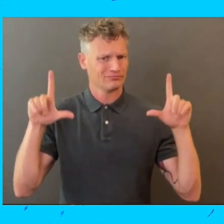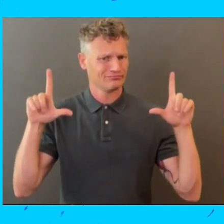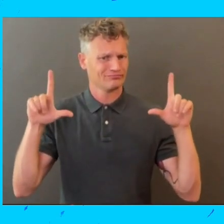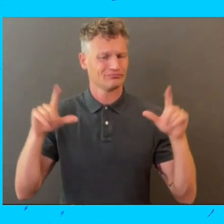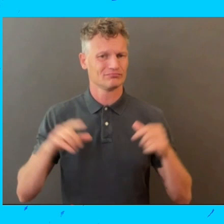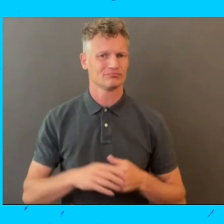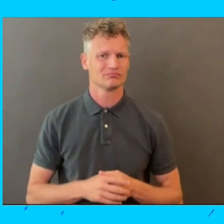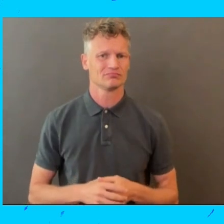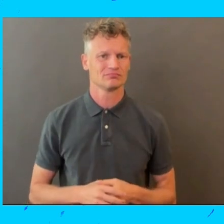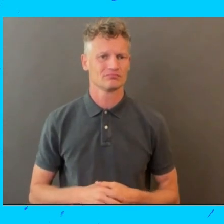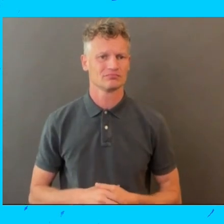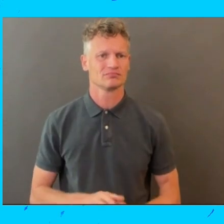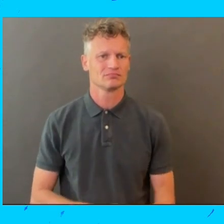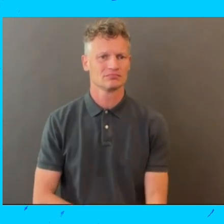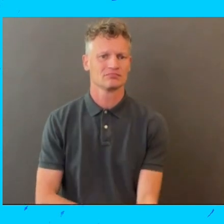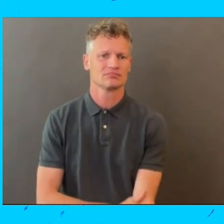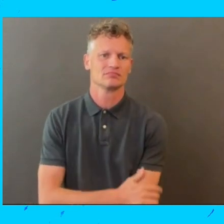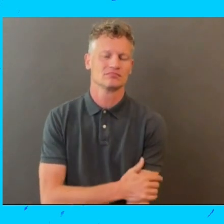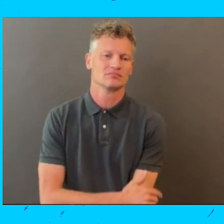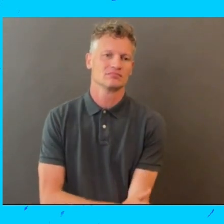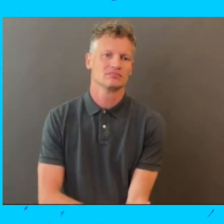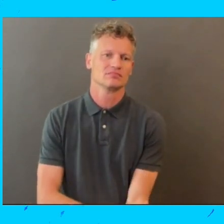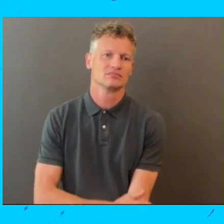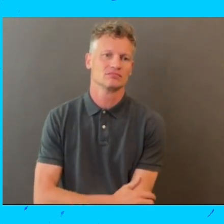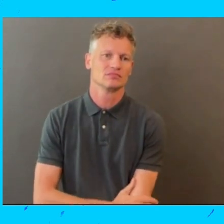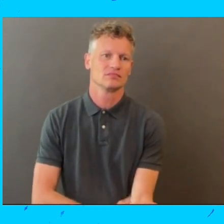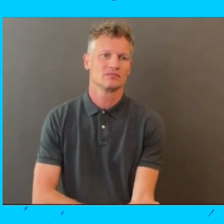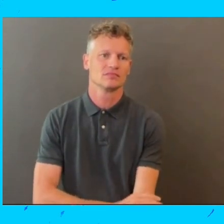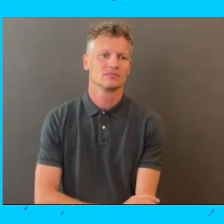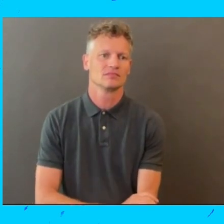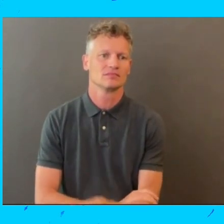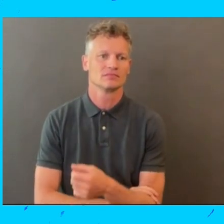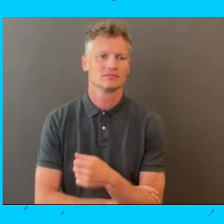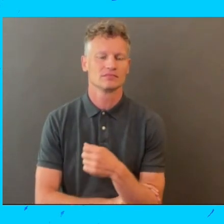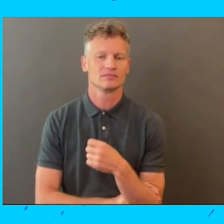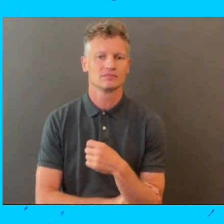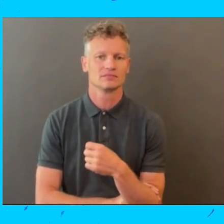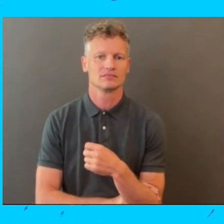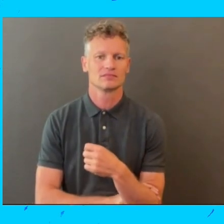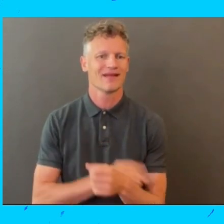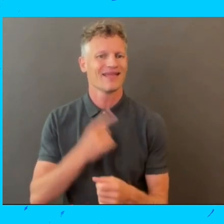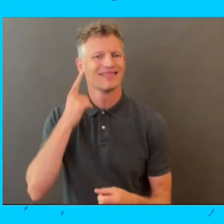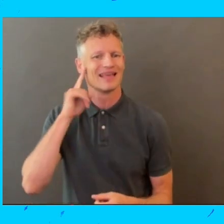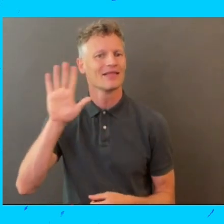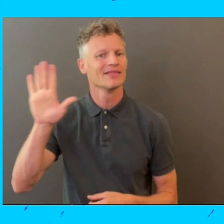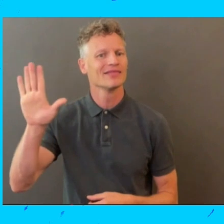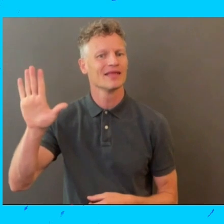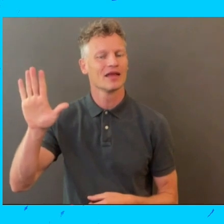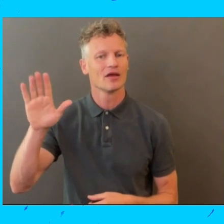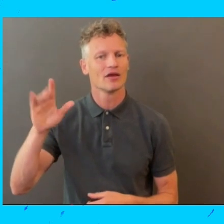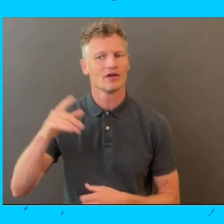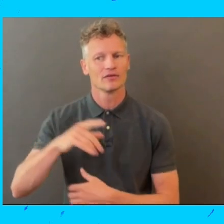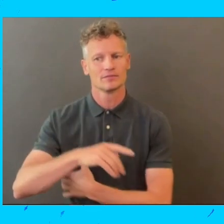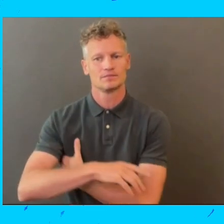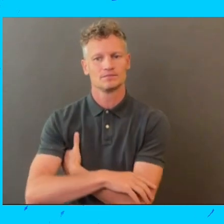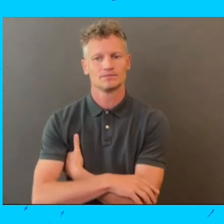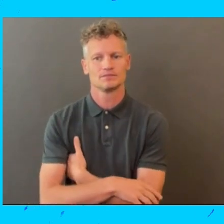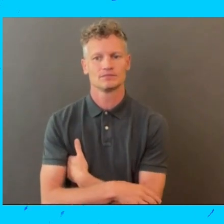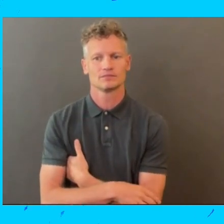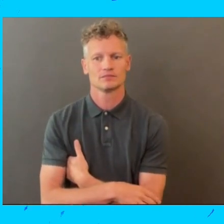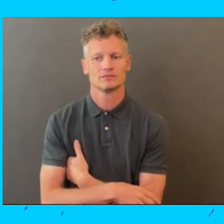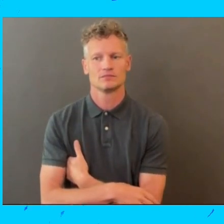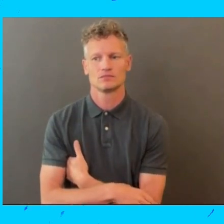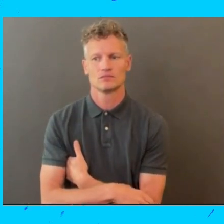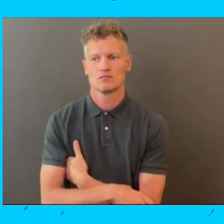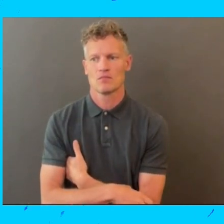mental health, sexual and reproductive health, and non-communicable diseases. Taking into account the diverse experiences